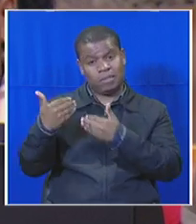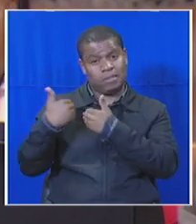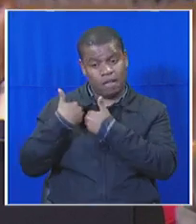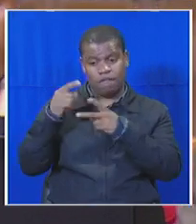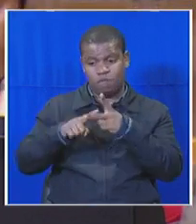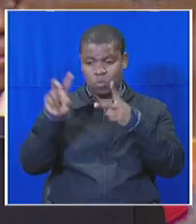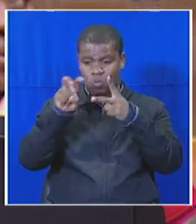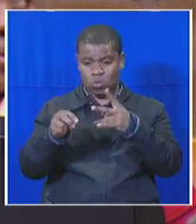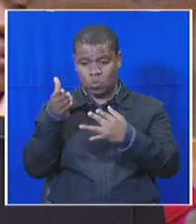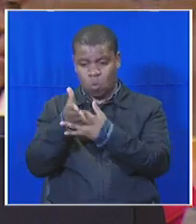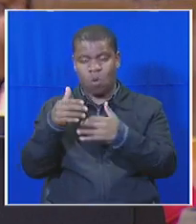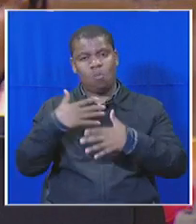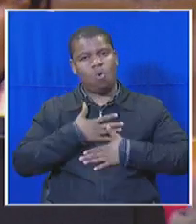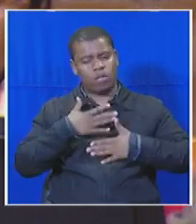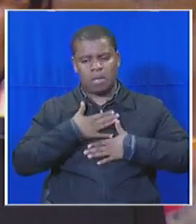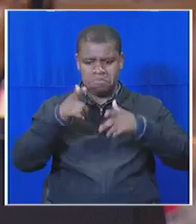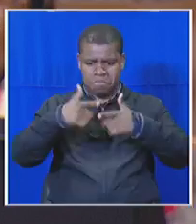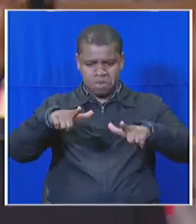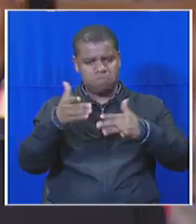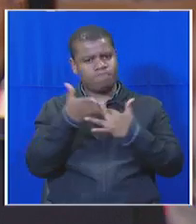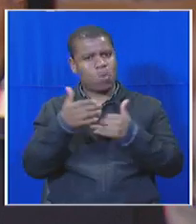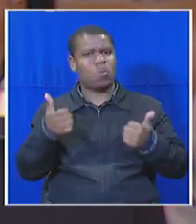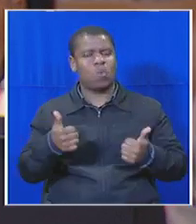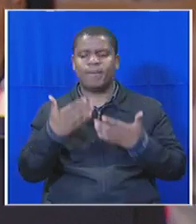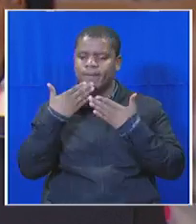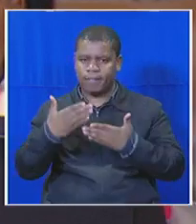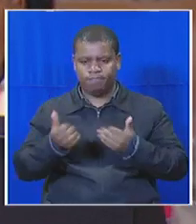energy, water, and land. I so move.